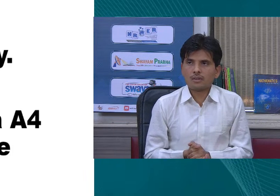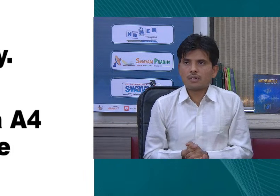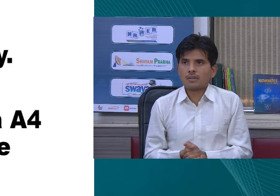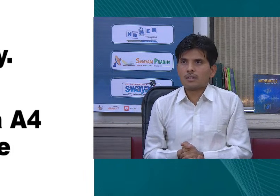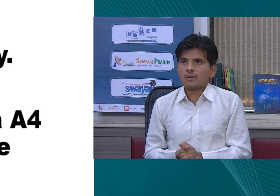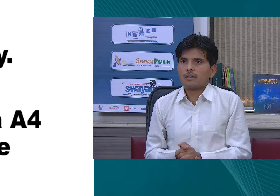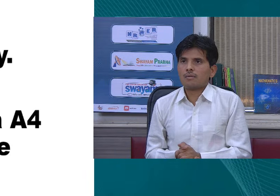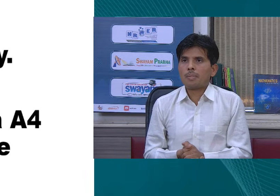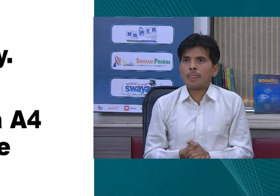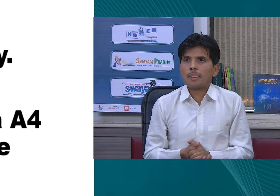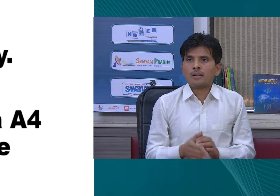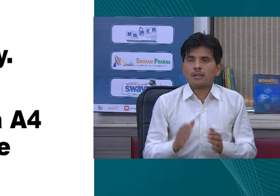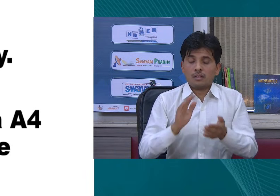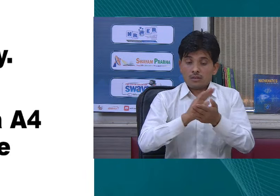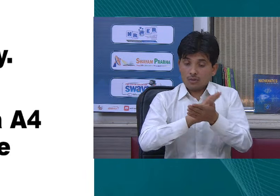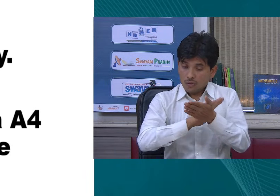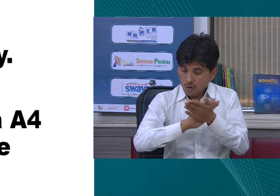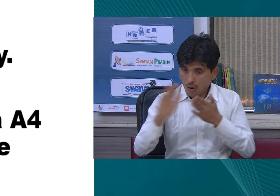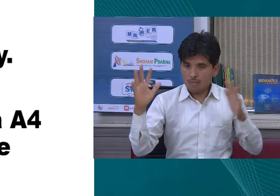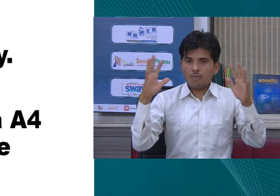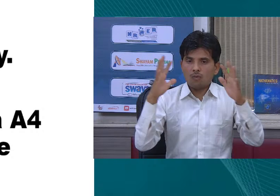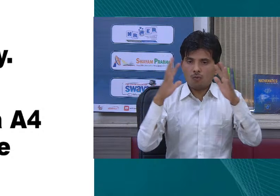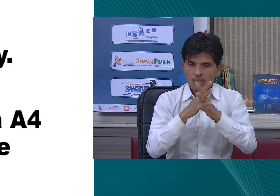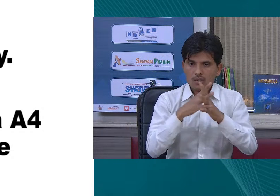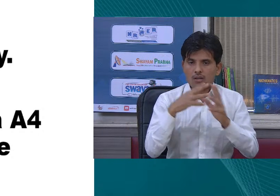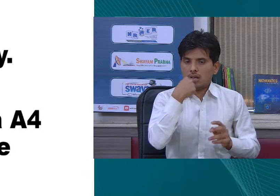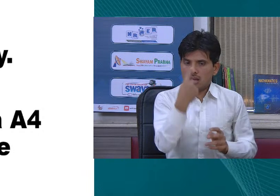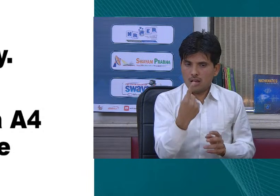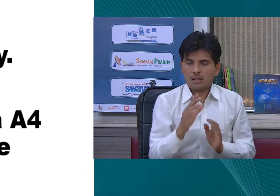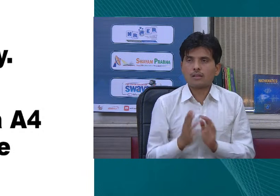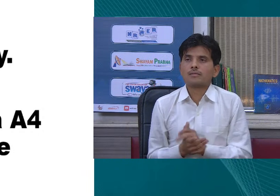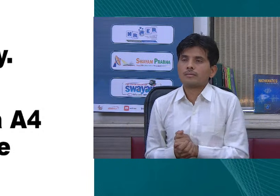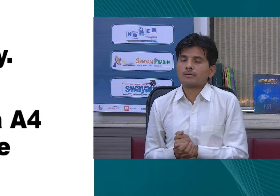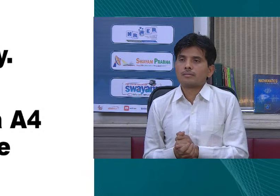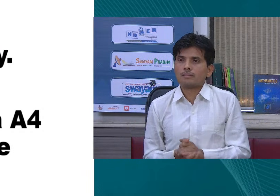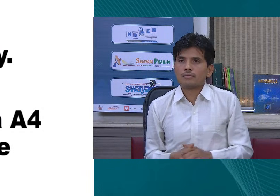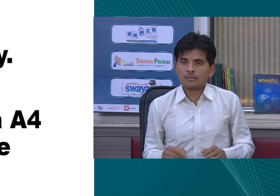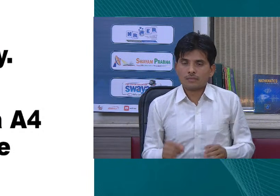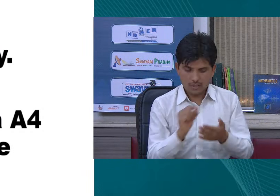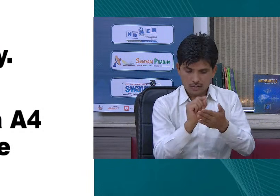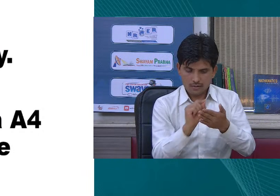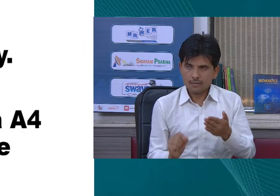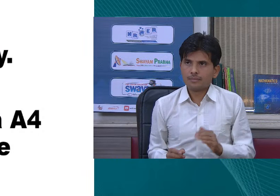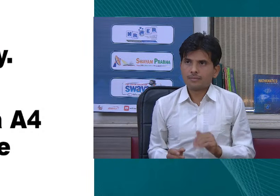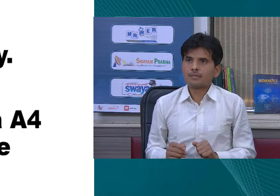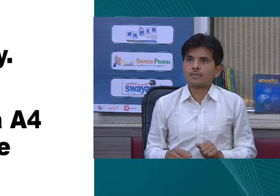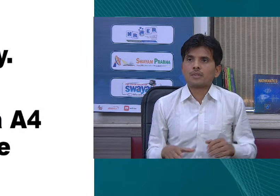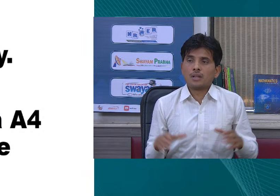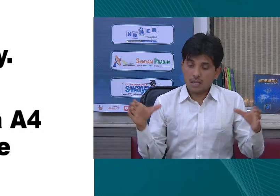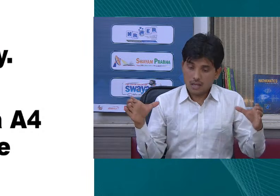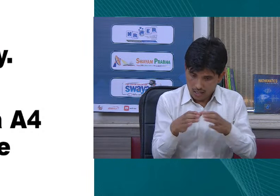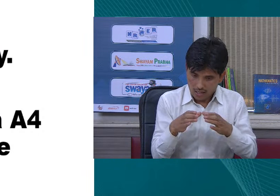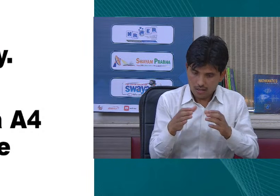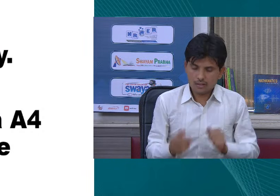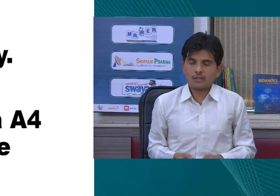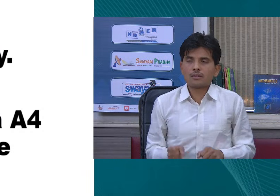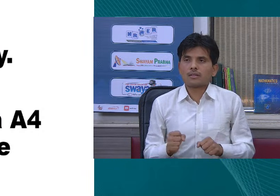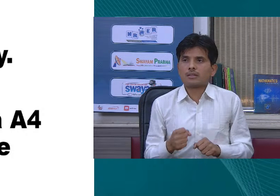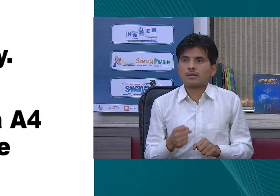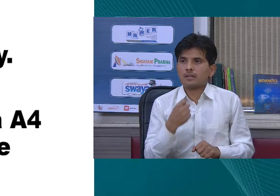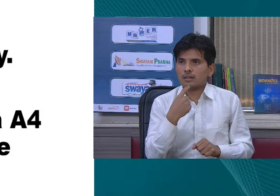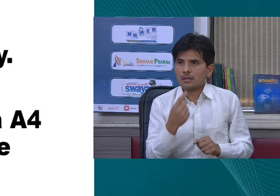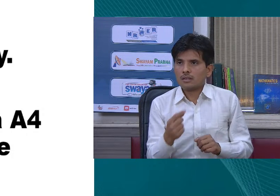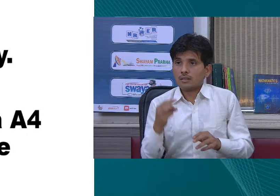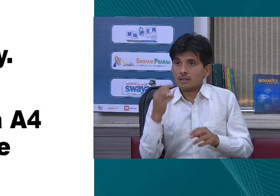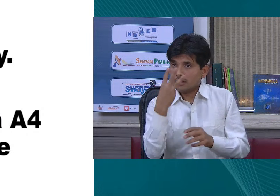of course. So how can a class end without a homework? Little bit of assessment and recollection. So I would like